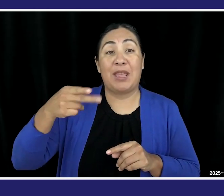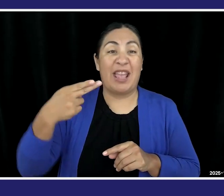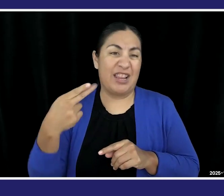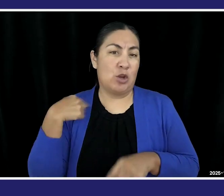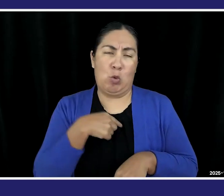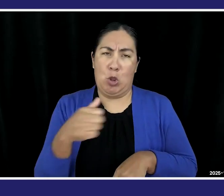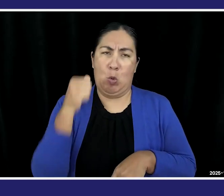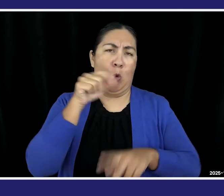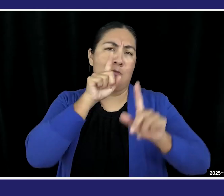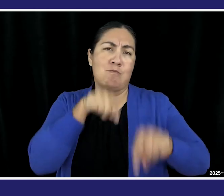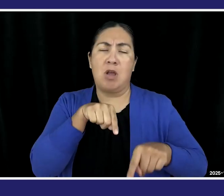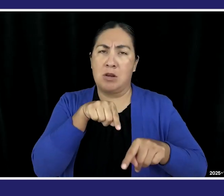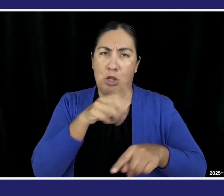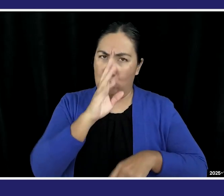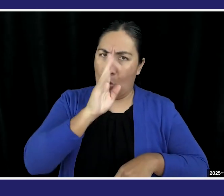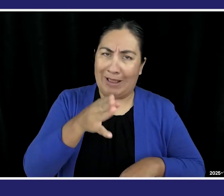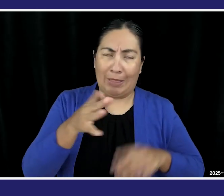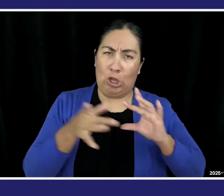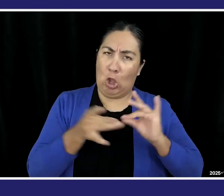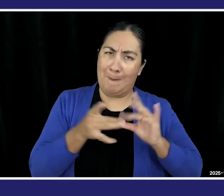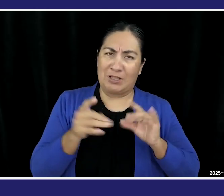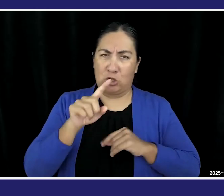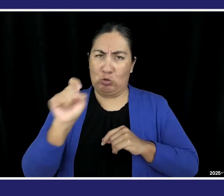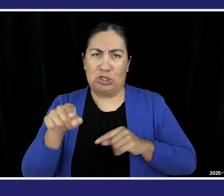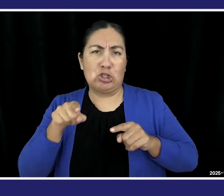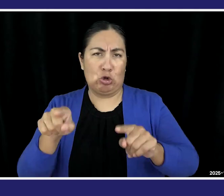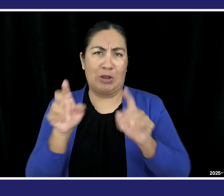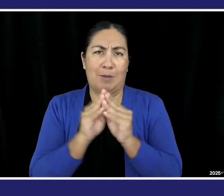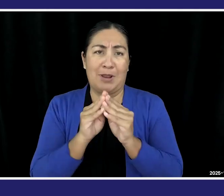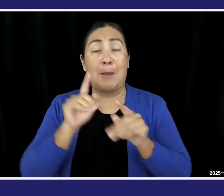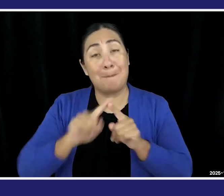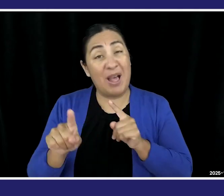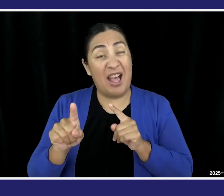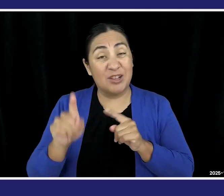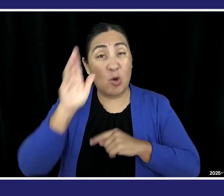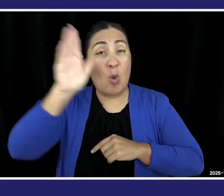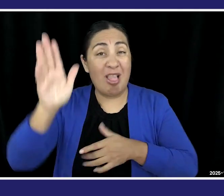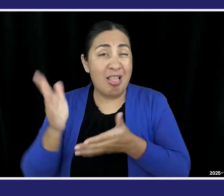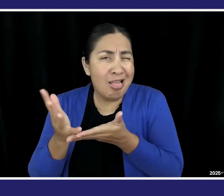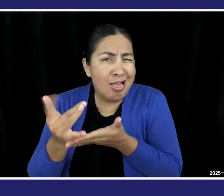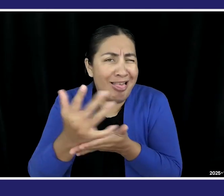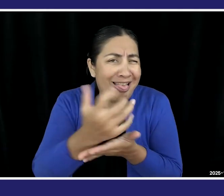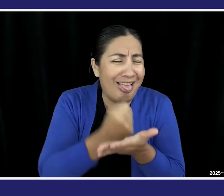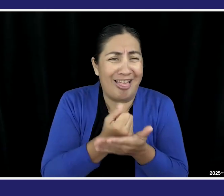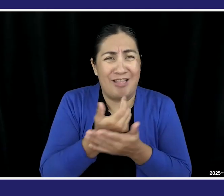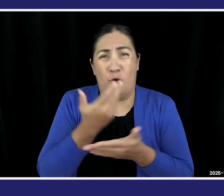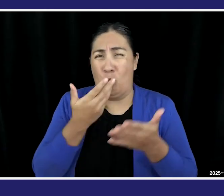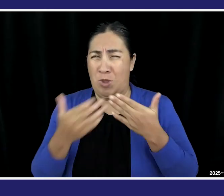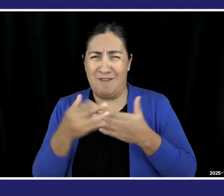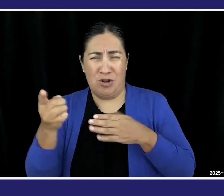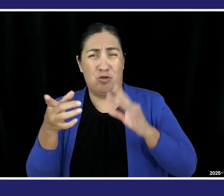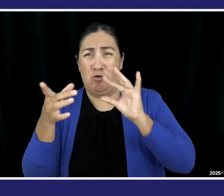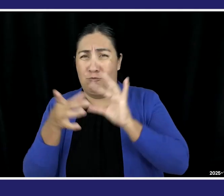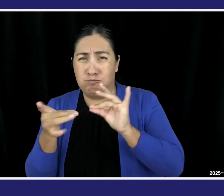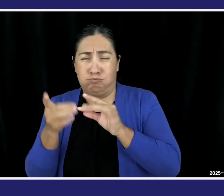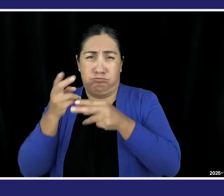or questions during this meeting, but we're going to make sure that we collect everything that anyone says and provide it to